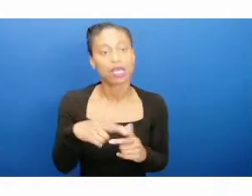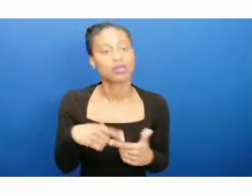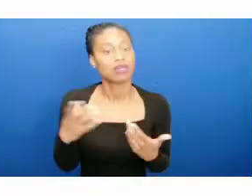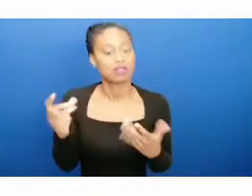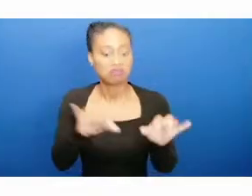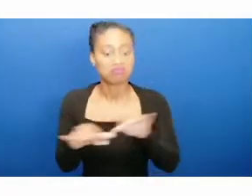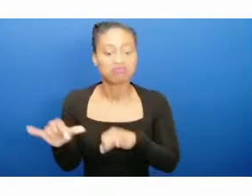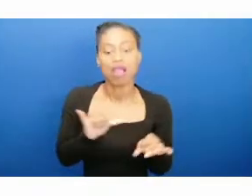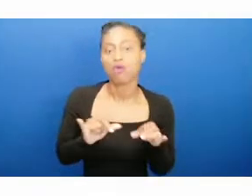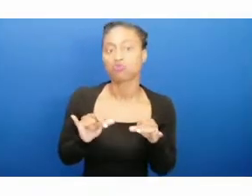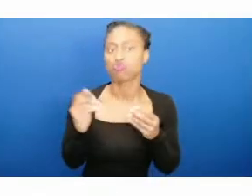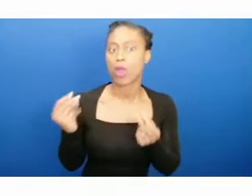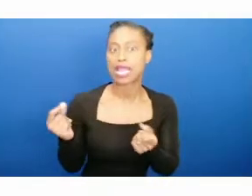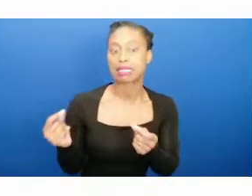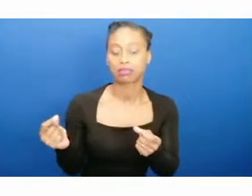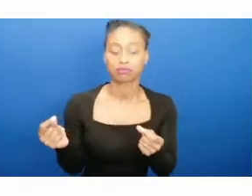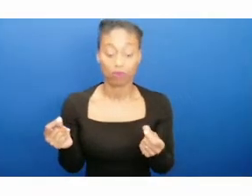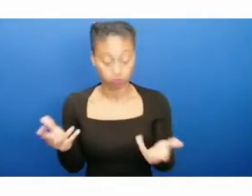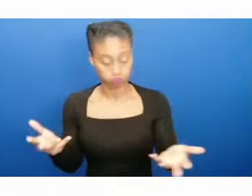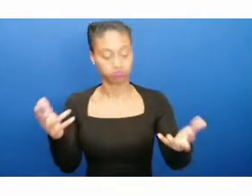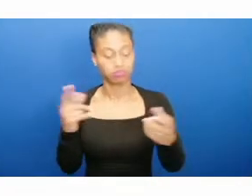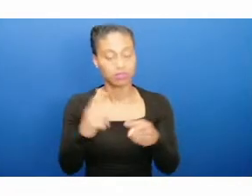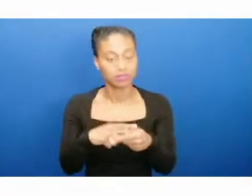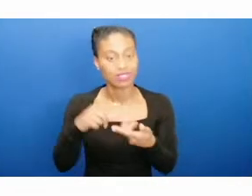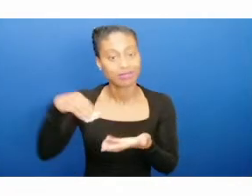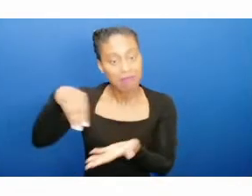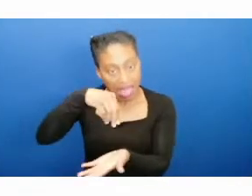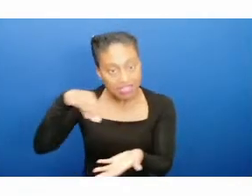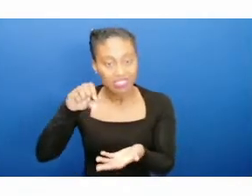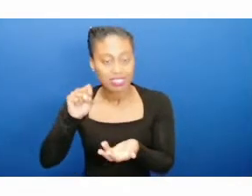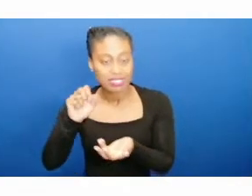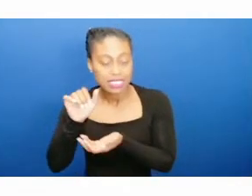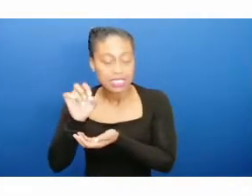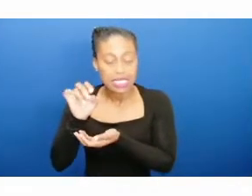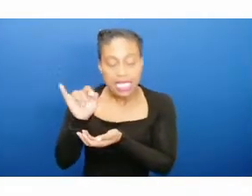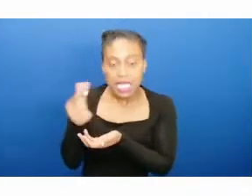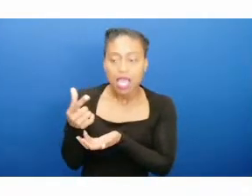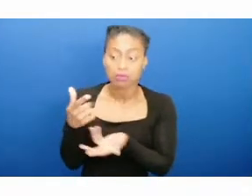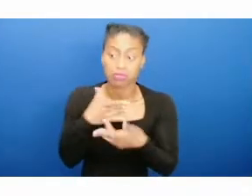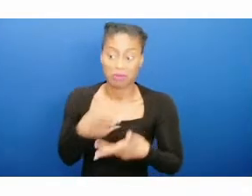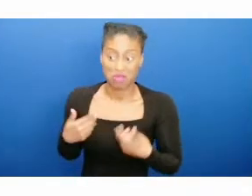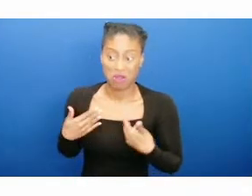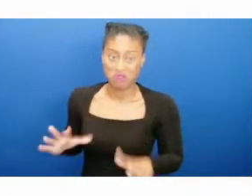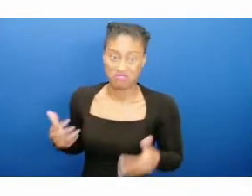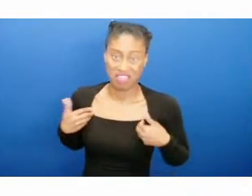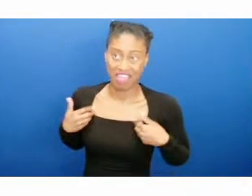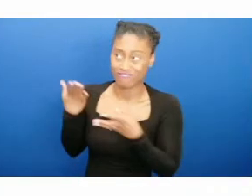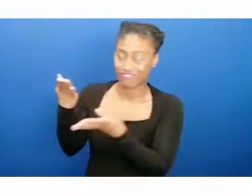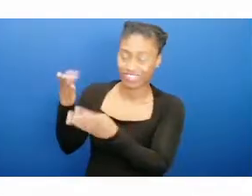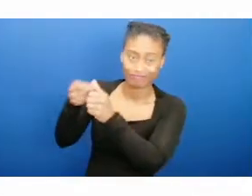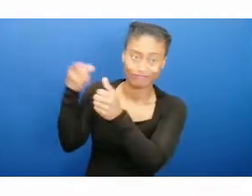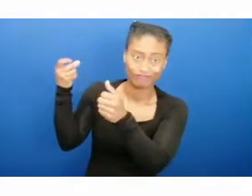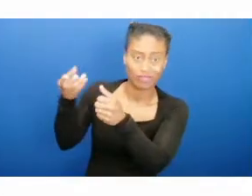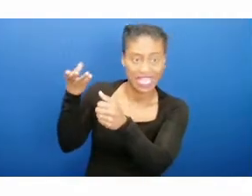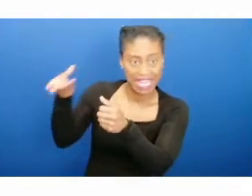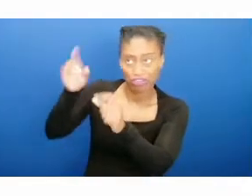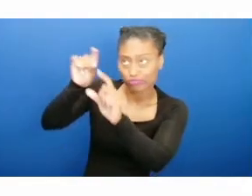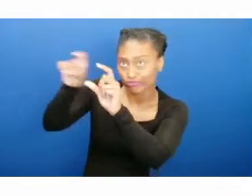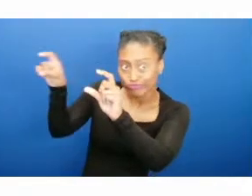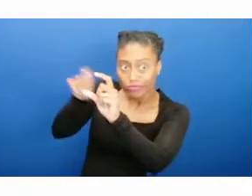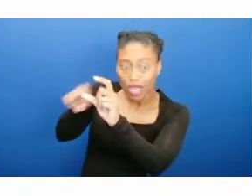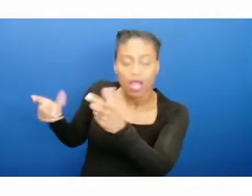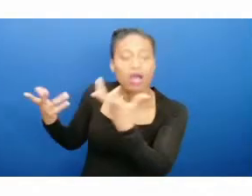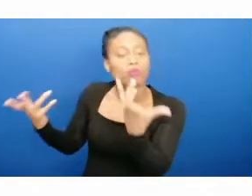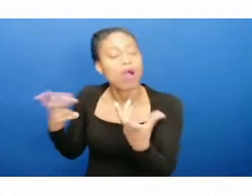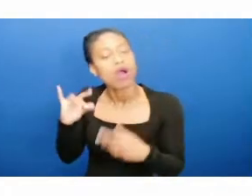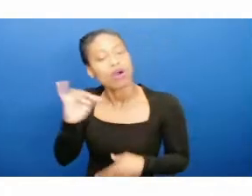together pretty quickly. The spices and seasonings are things that most people will usually have in their pantry. But it's also a very flexible